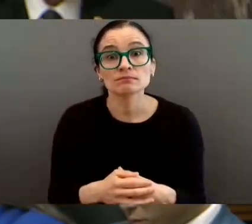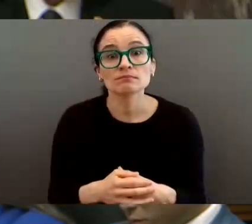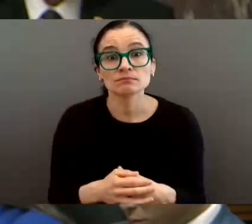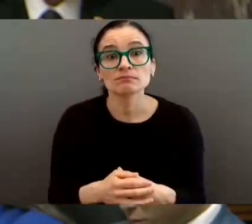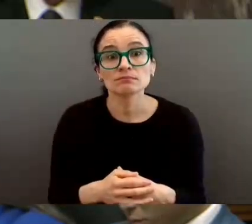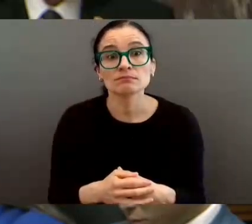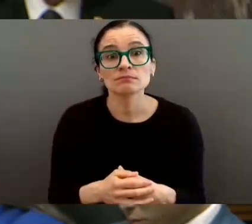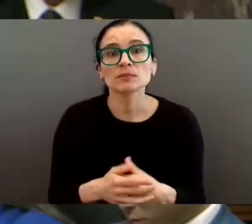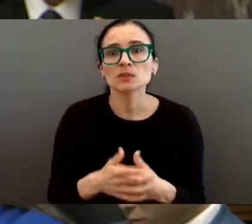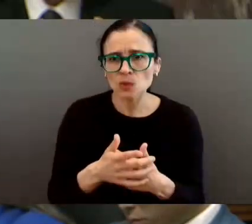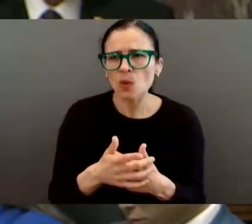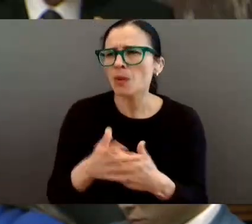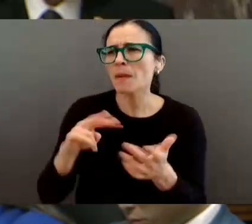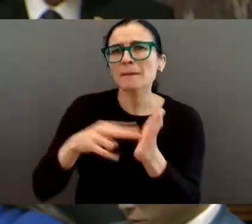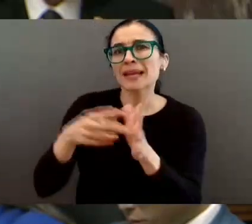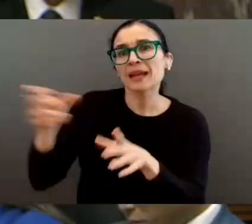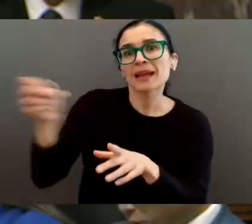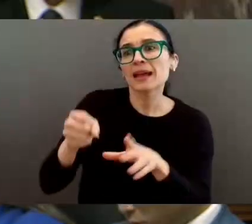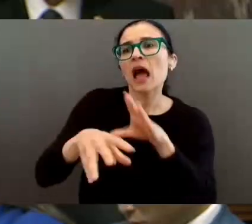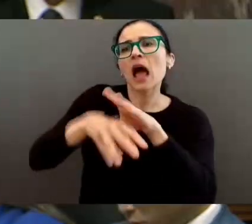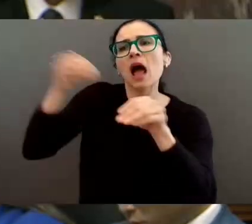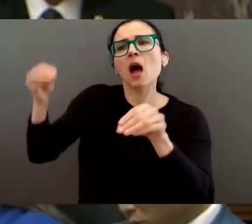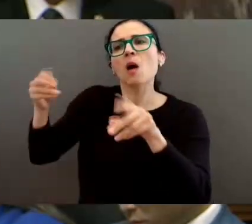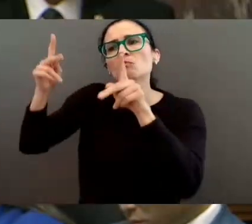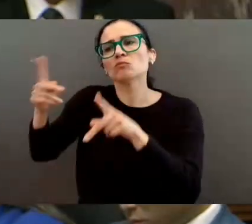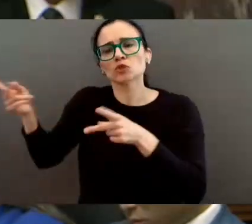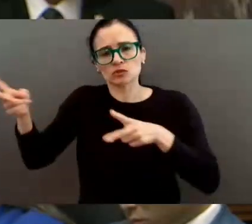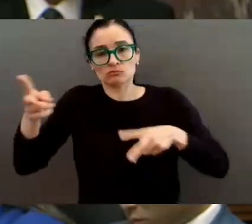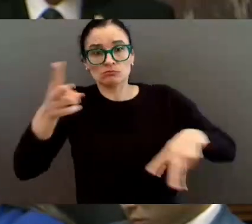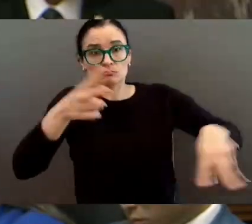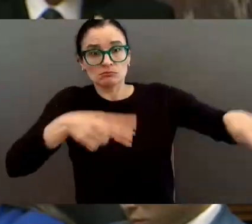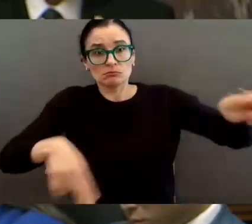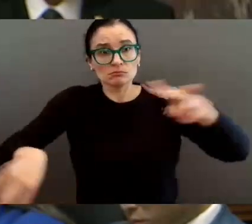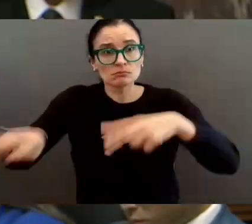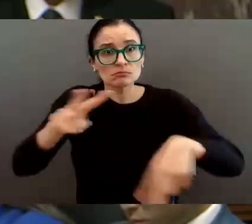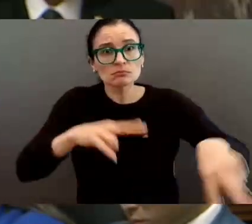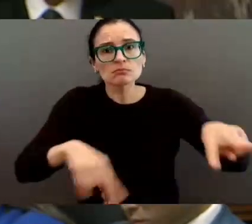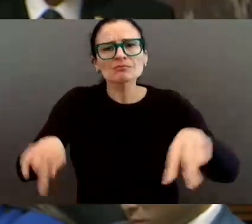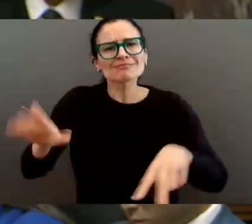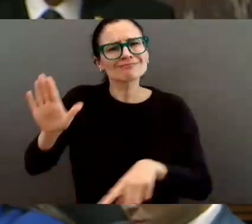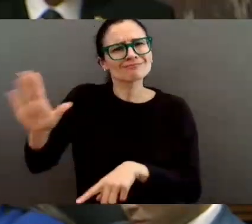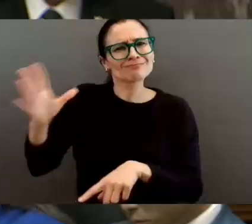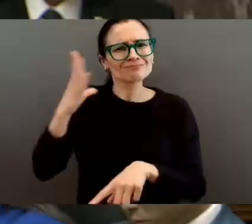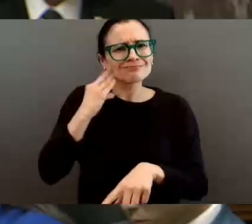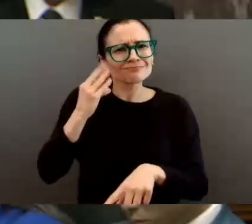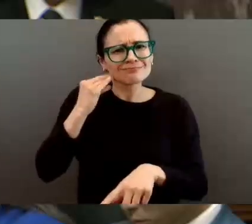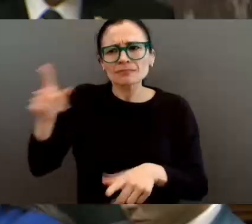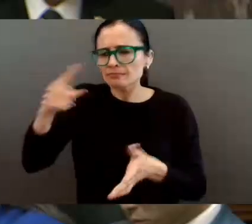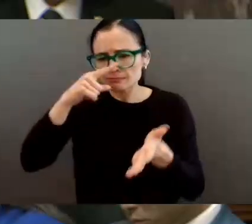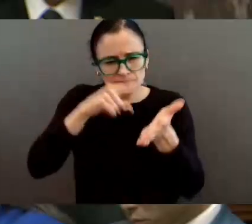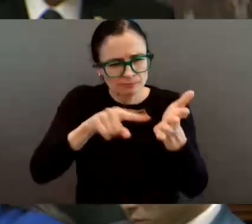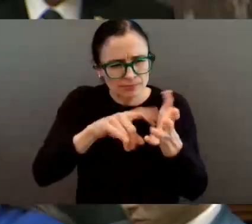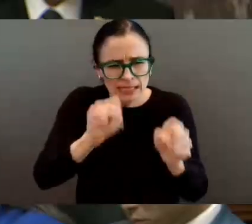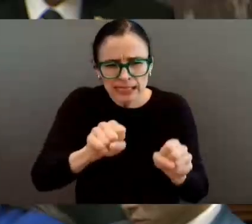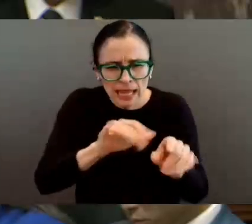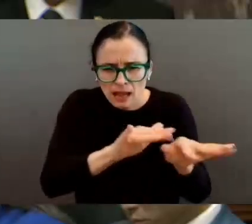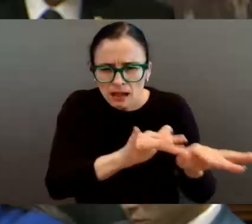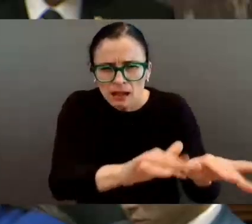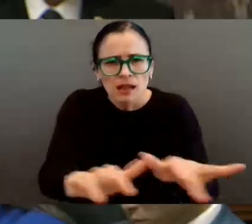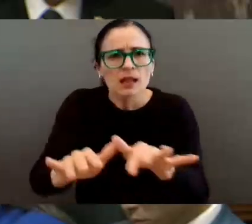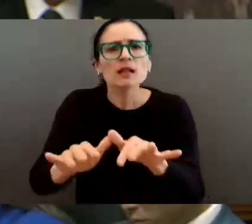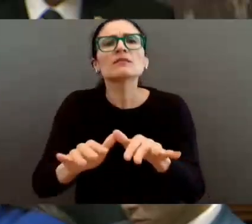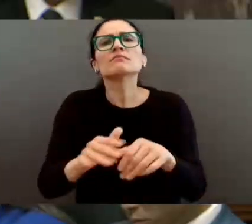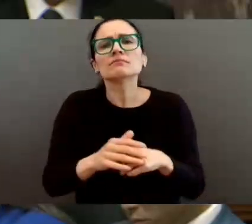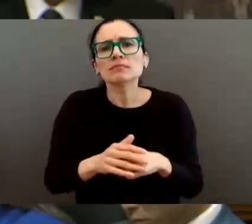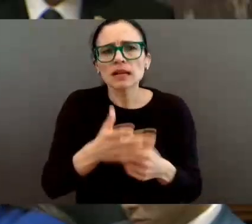qualifications to investigate that work, to identify gaps, and to point us towards the future work that we need to